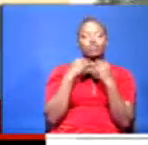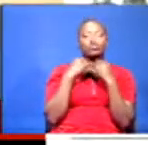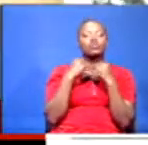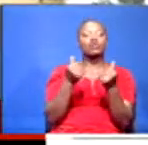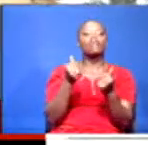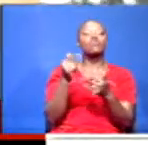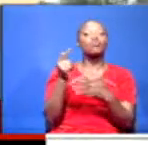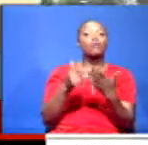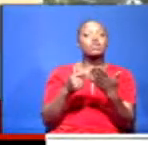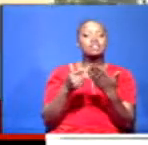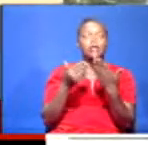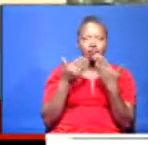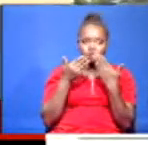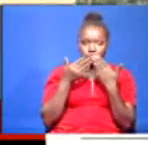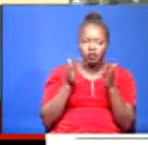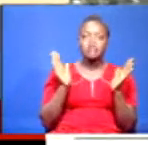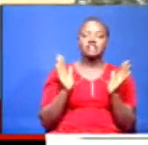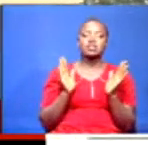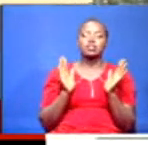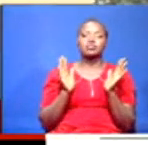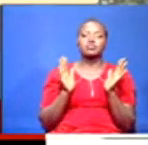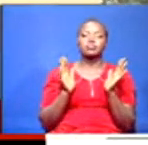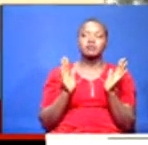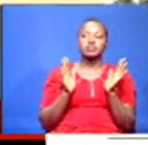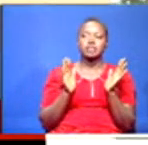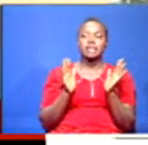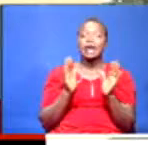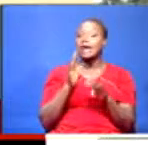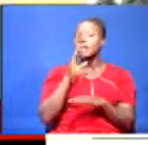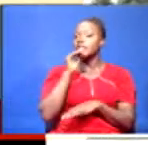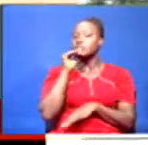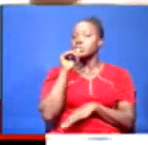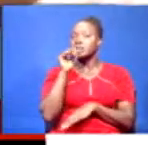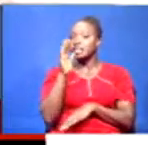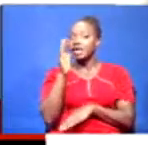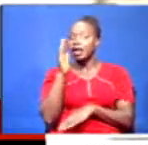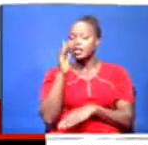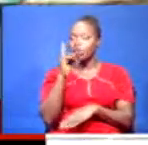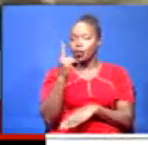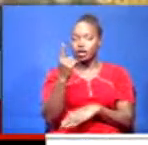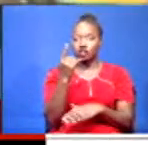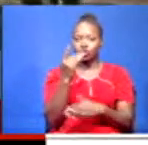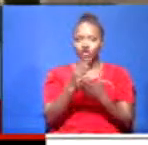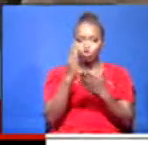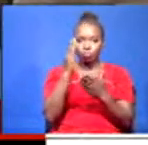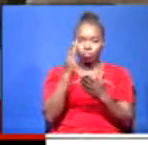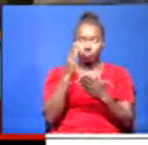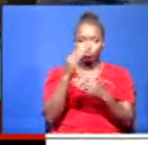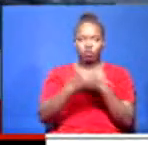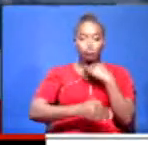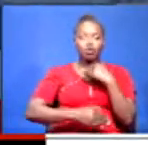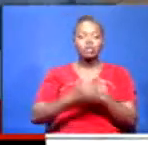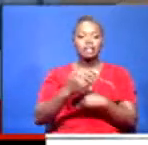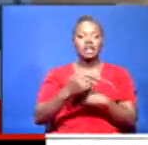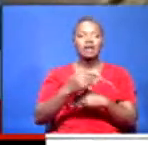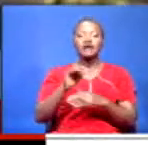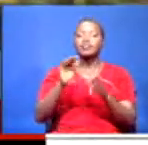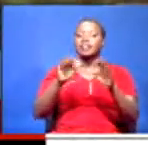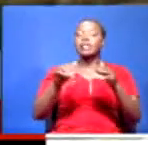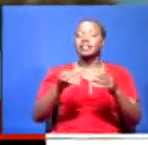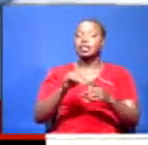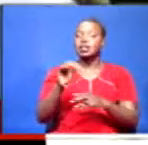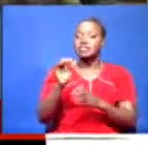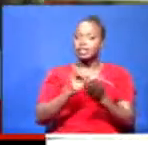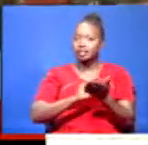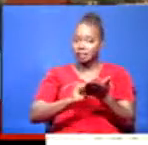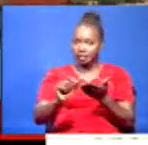at the Namanga border. Speaking at the Namanga one-stop border, Agriculture Cabinet Secretary Peter Munya said the measure